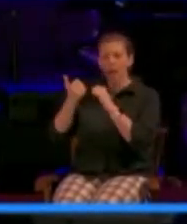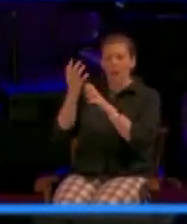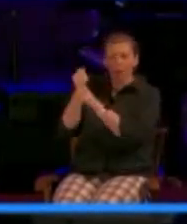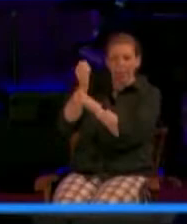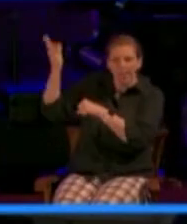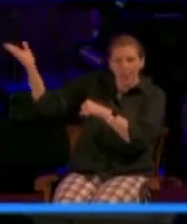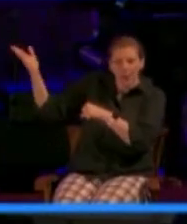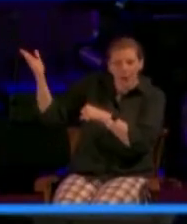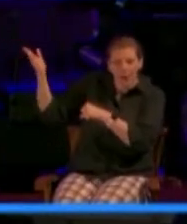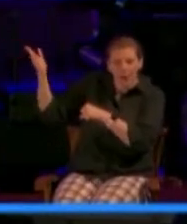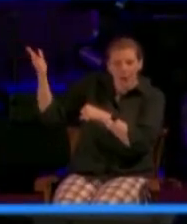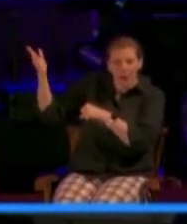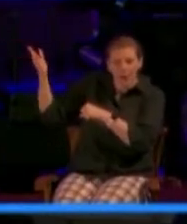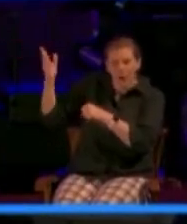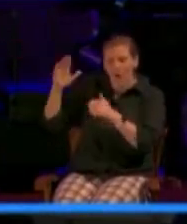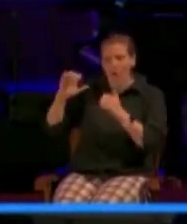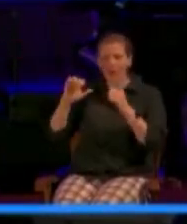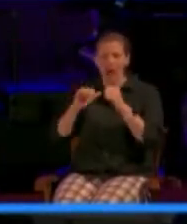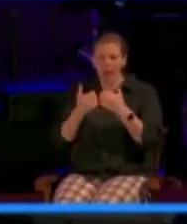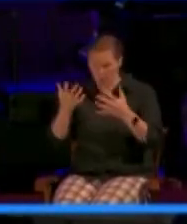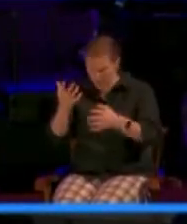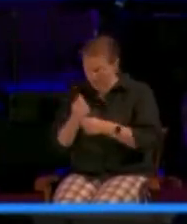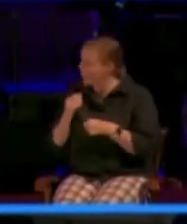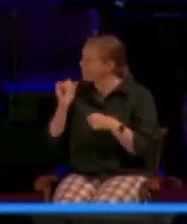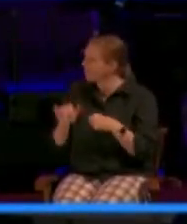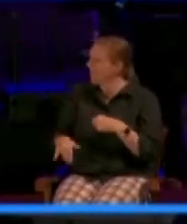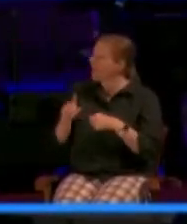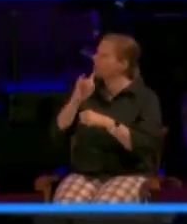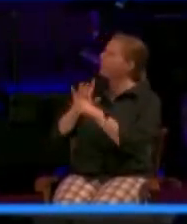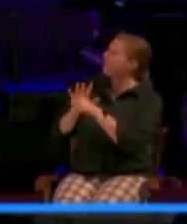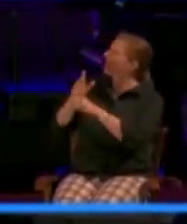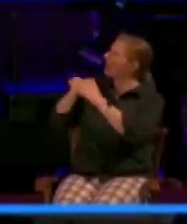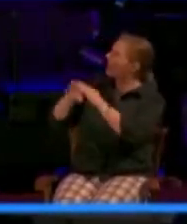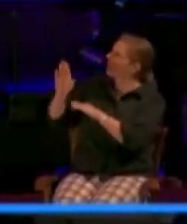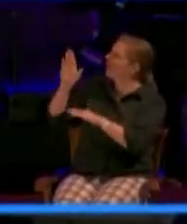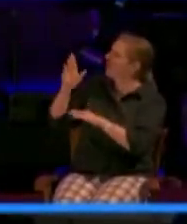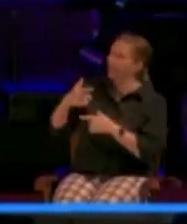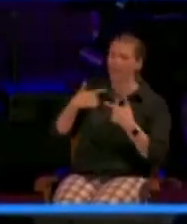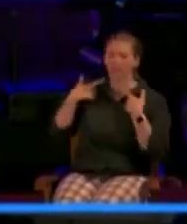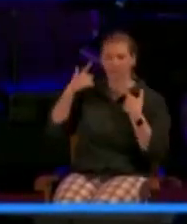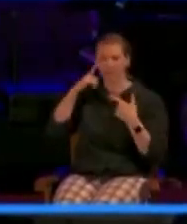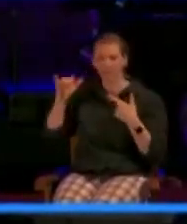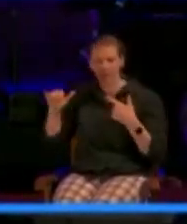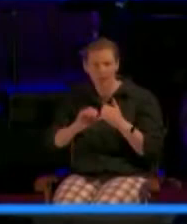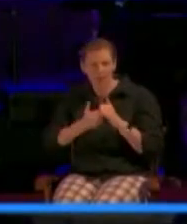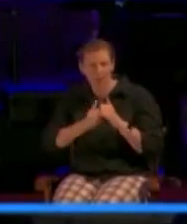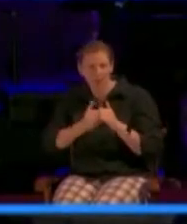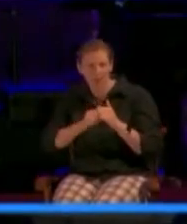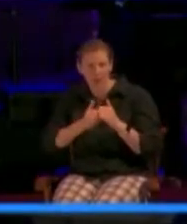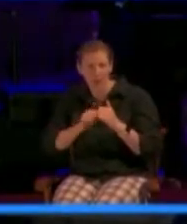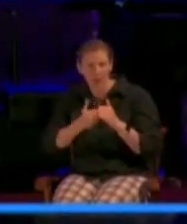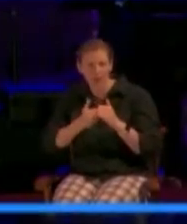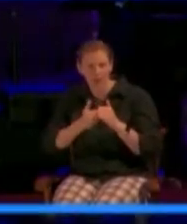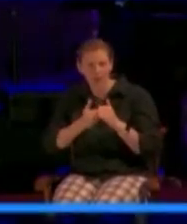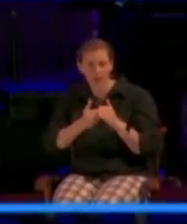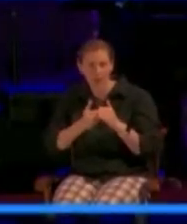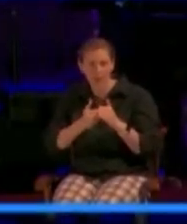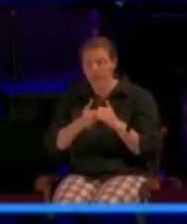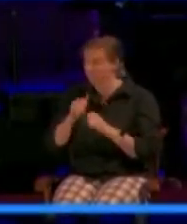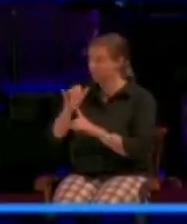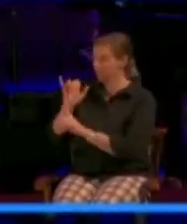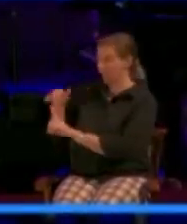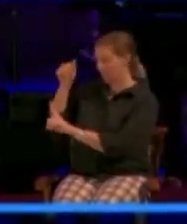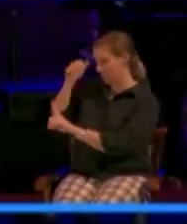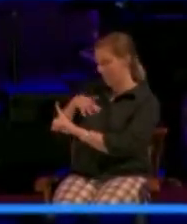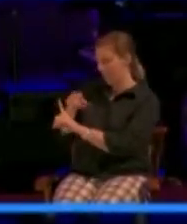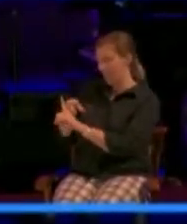one, that he wants eternal life. It tells me, two, he knows he now